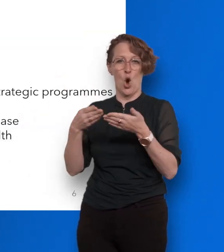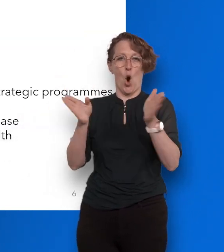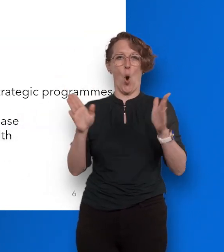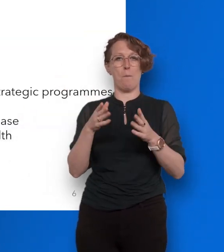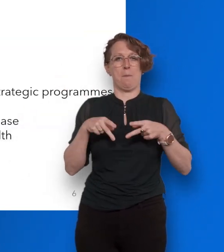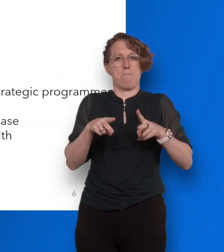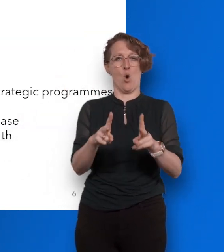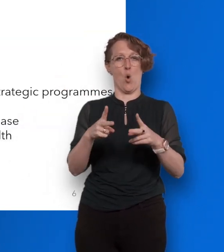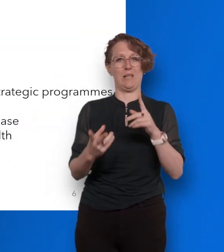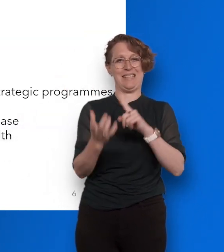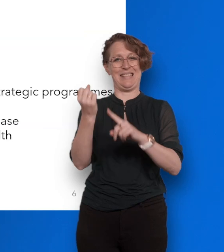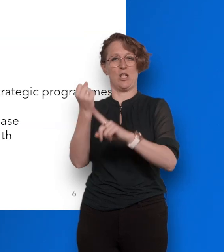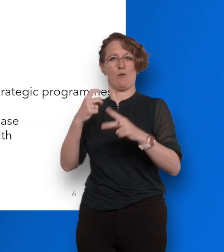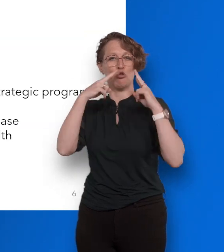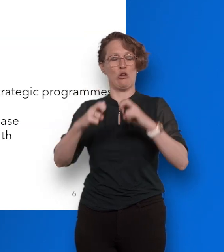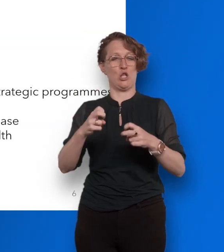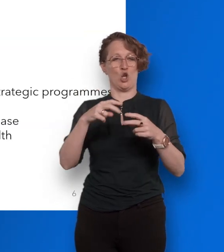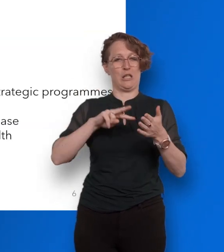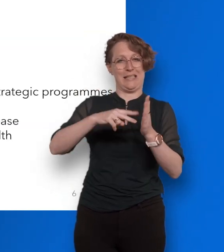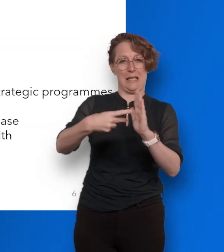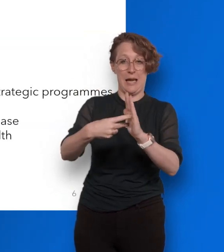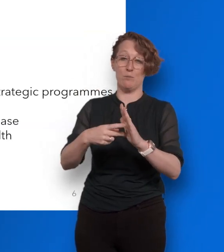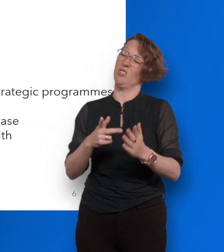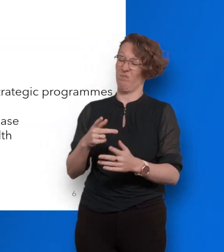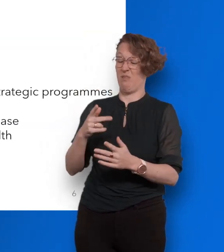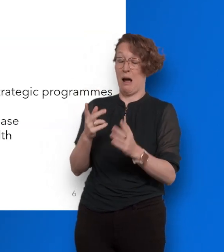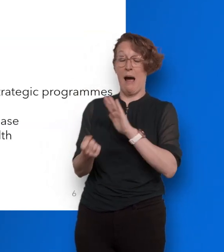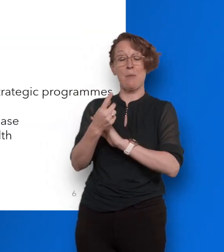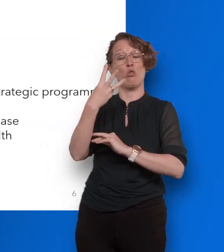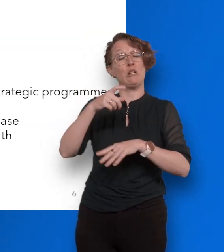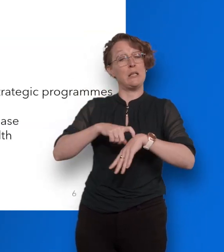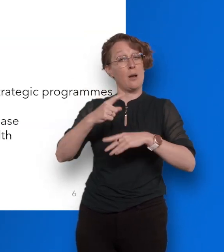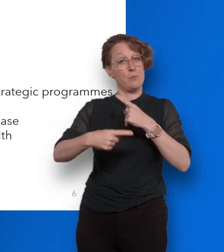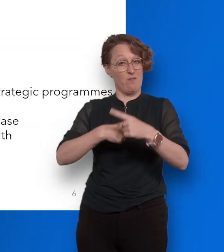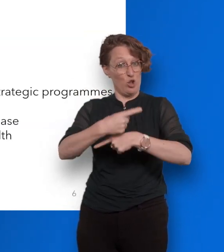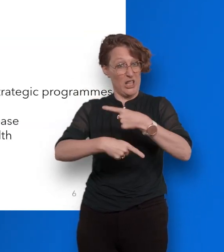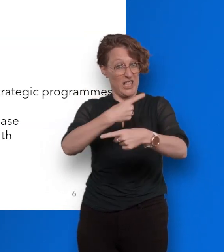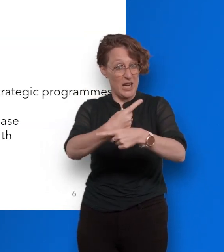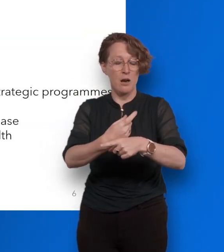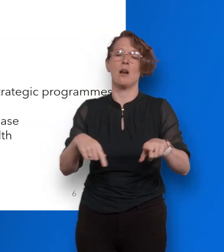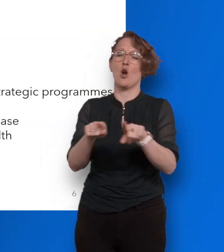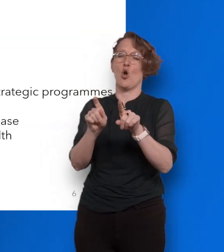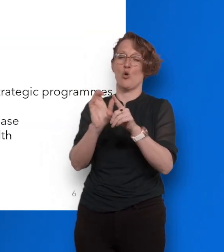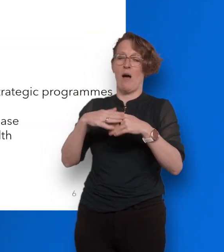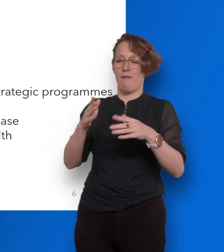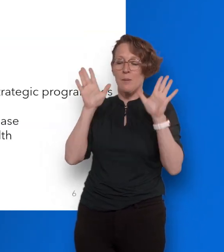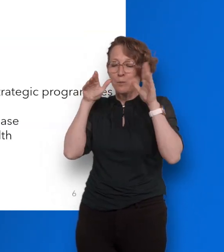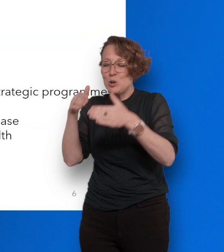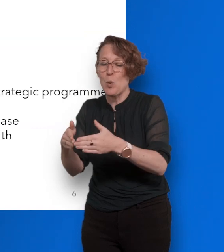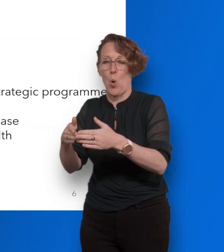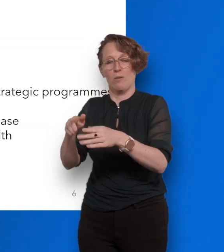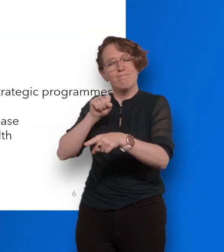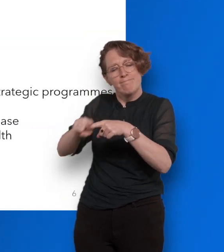discovery research schemes. So these are 3 schemes that happen 3 times a year. And also we have more sort of bespoke funding